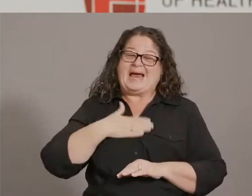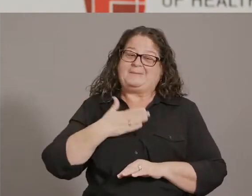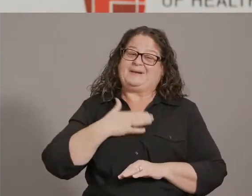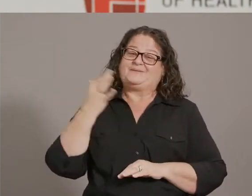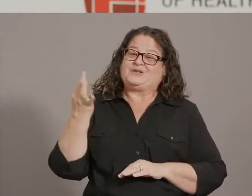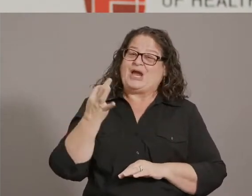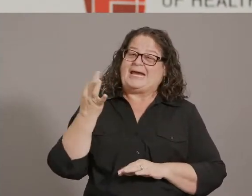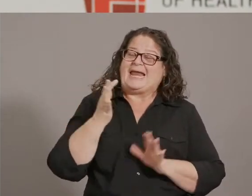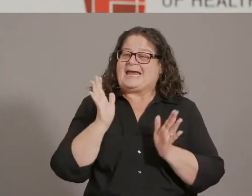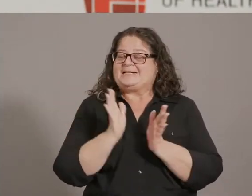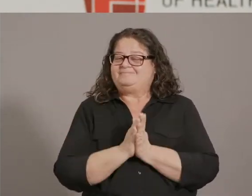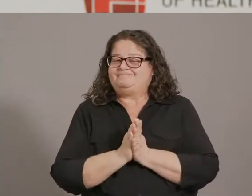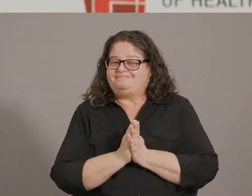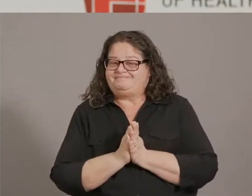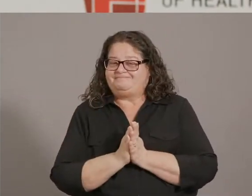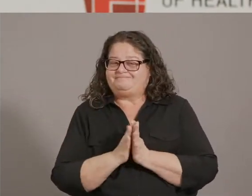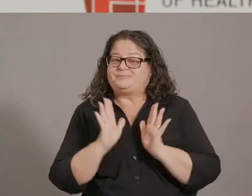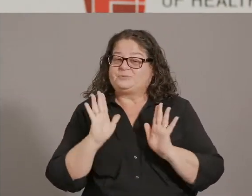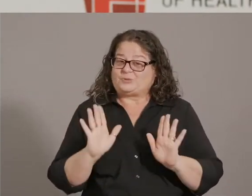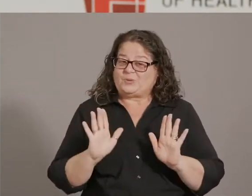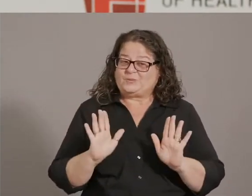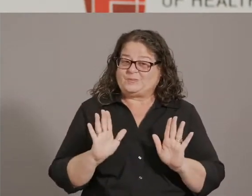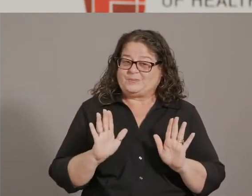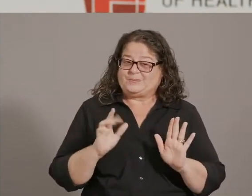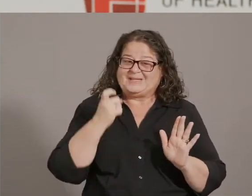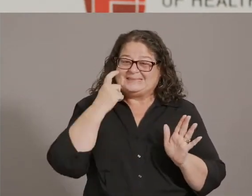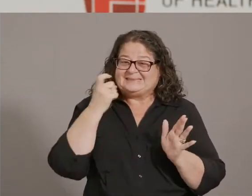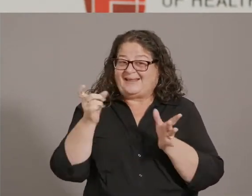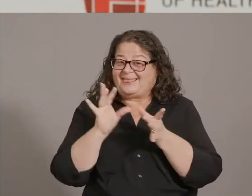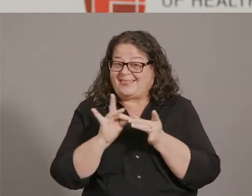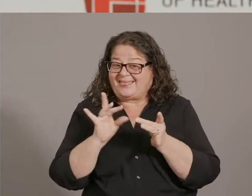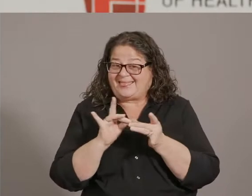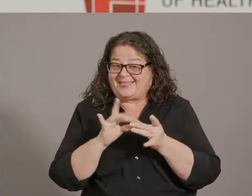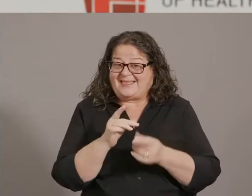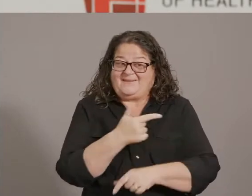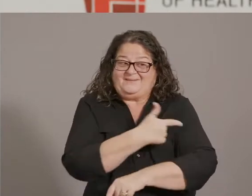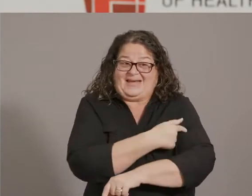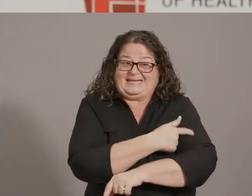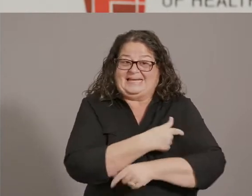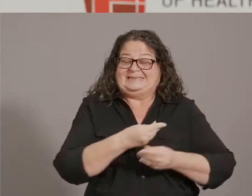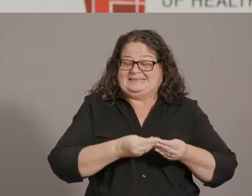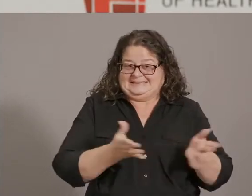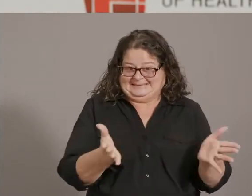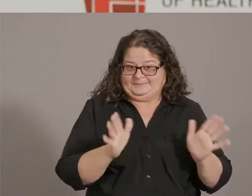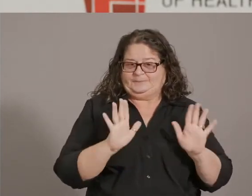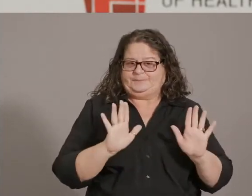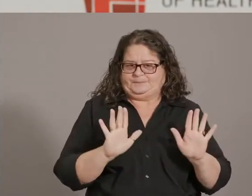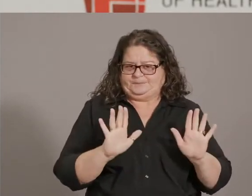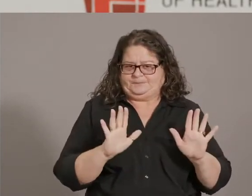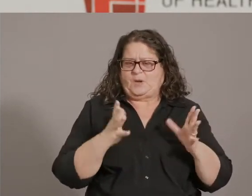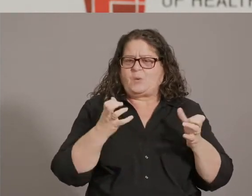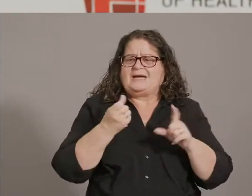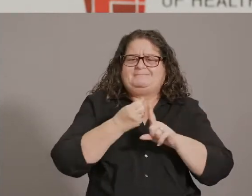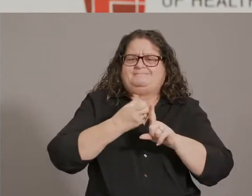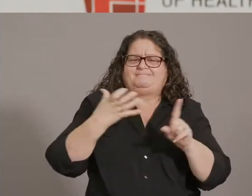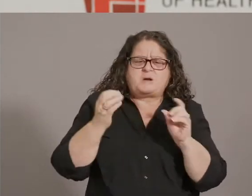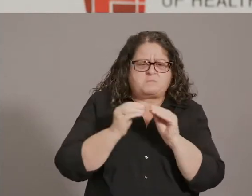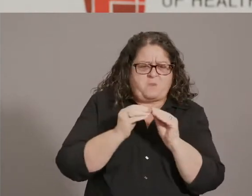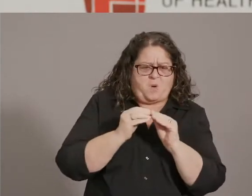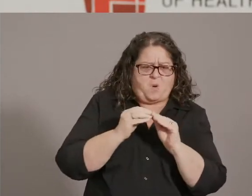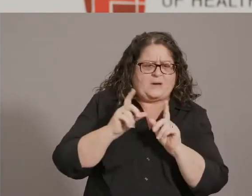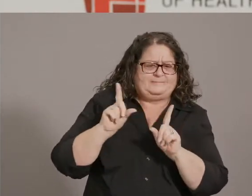just left off, which is the issue of getting people vaccinated. What is your latest projection of how